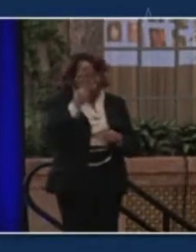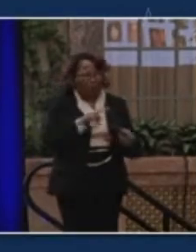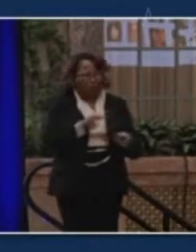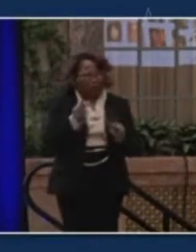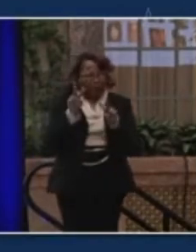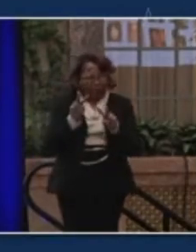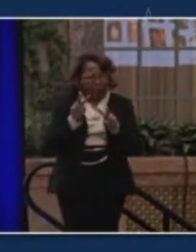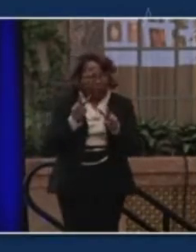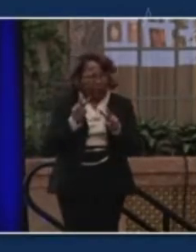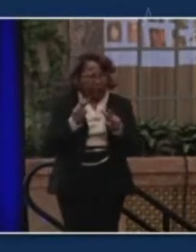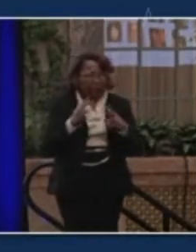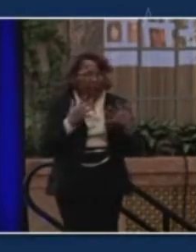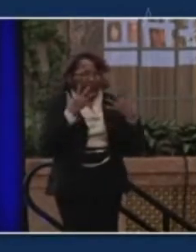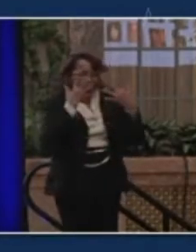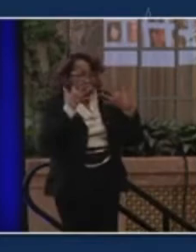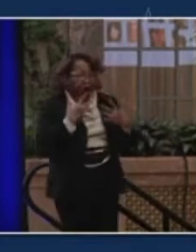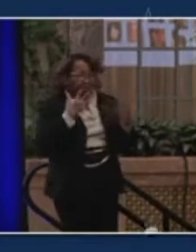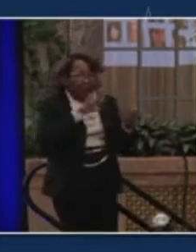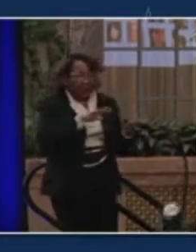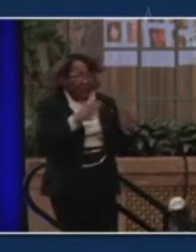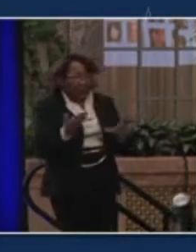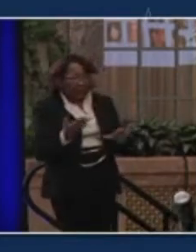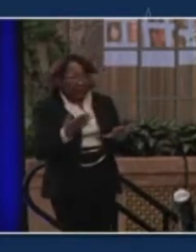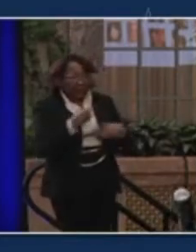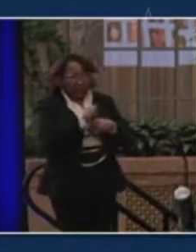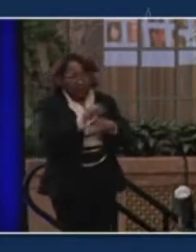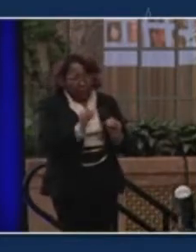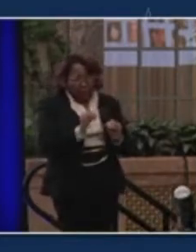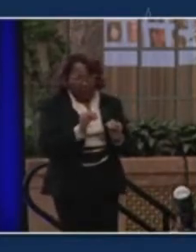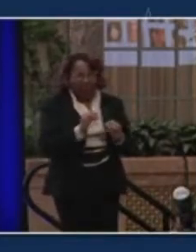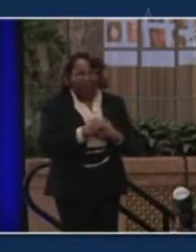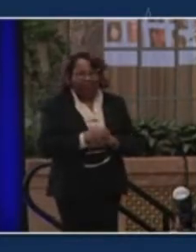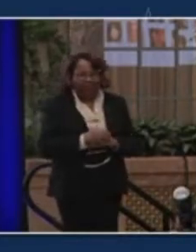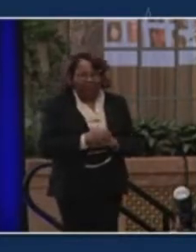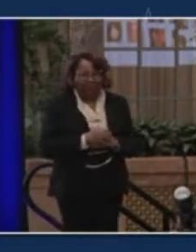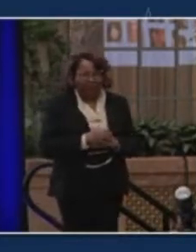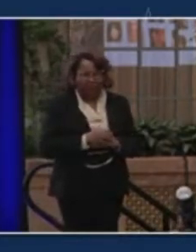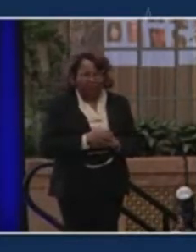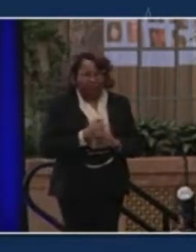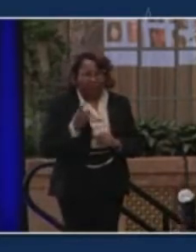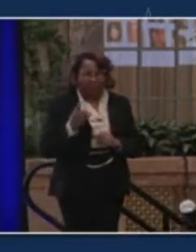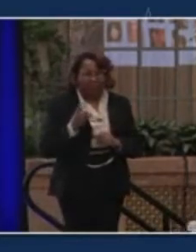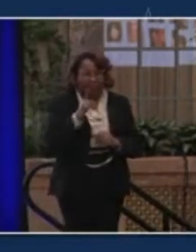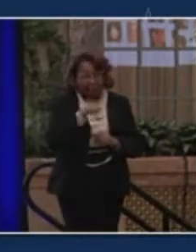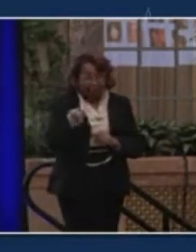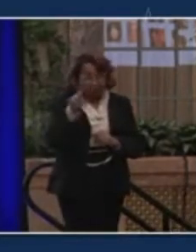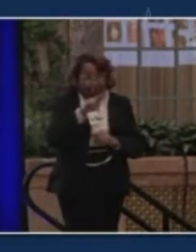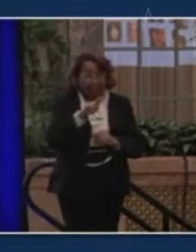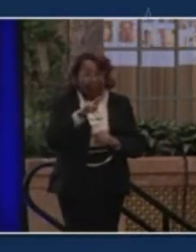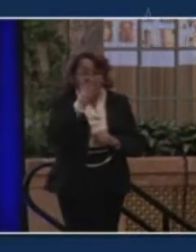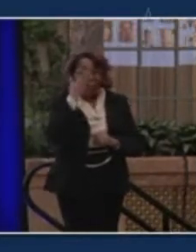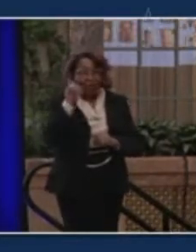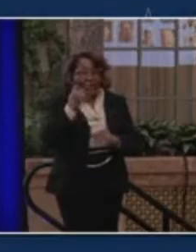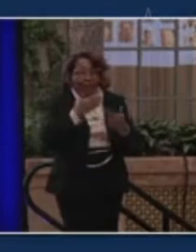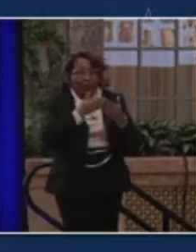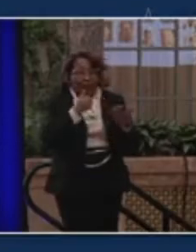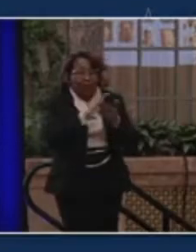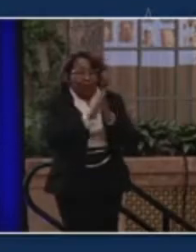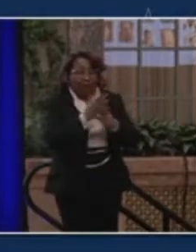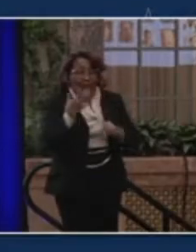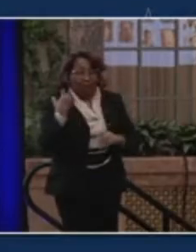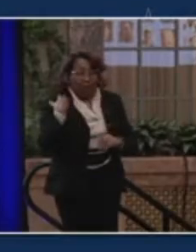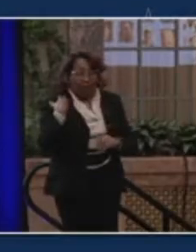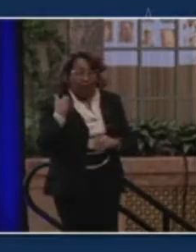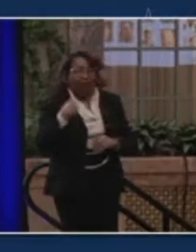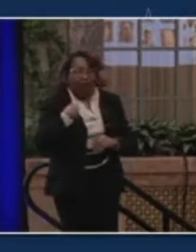November 25th. Now, you know, most people just think of Harold as mayor. They forget, before he was mayor, he